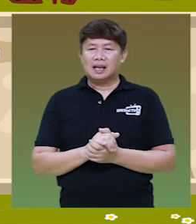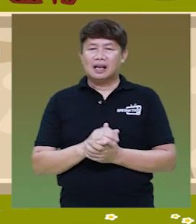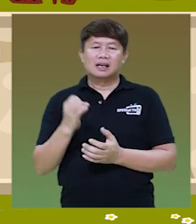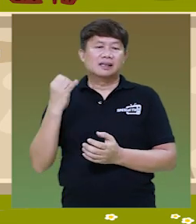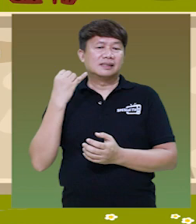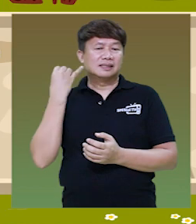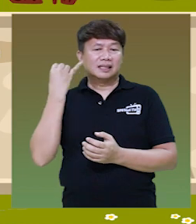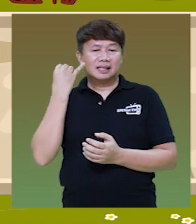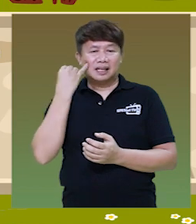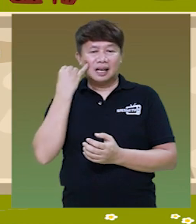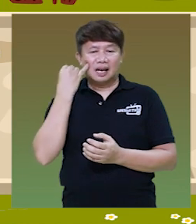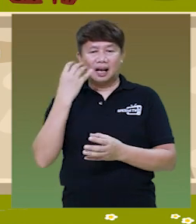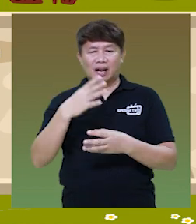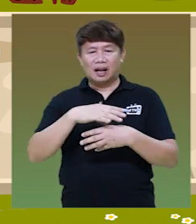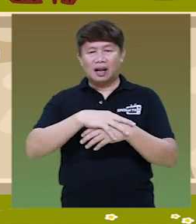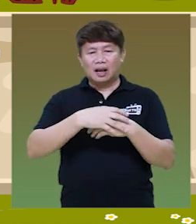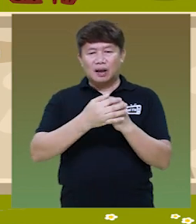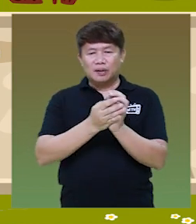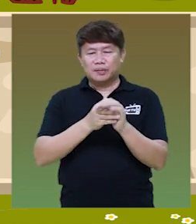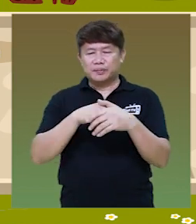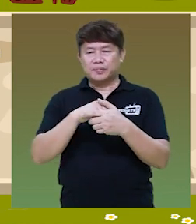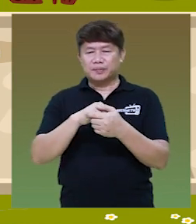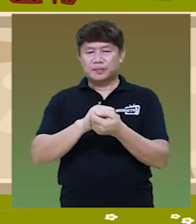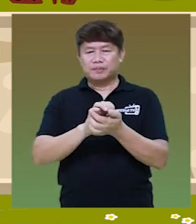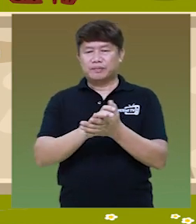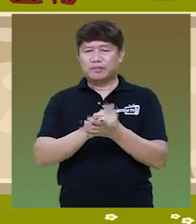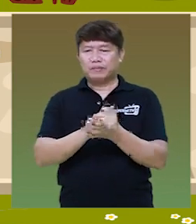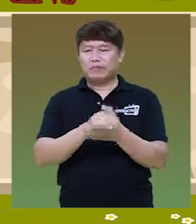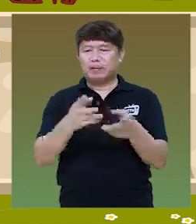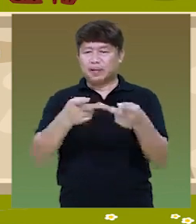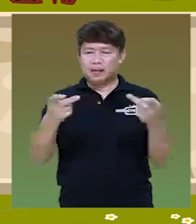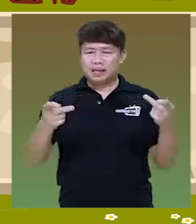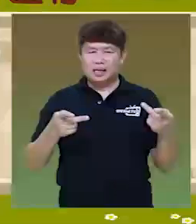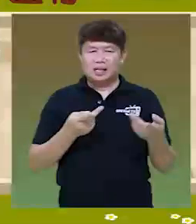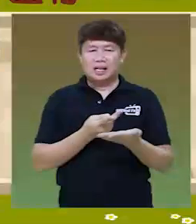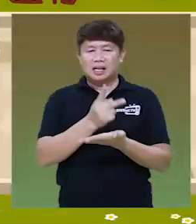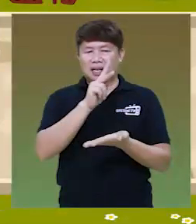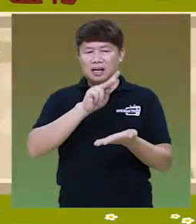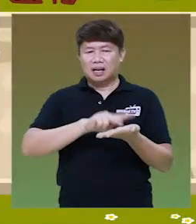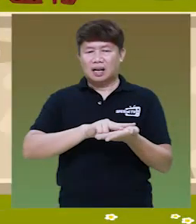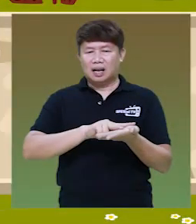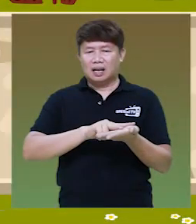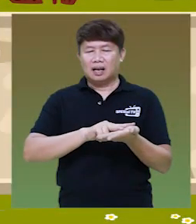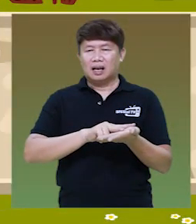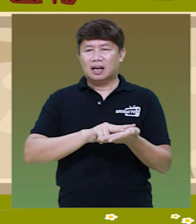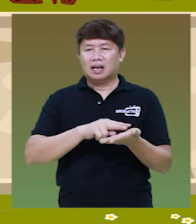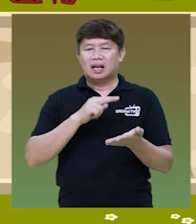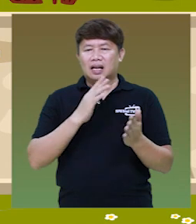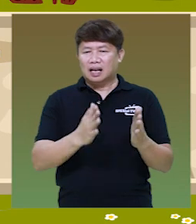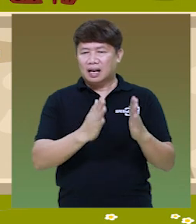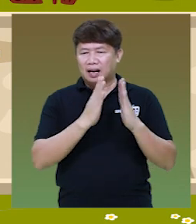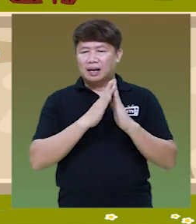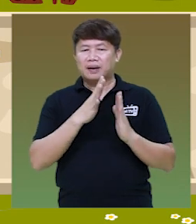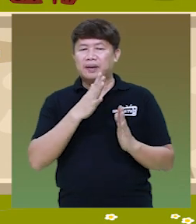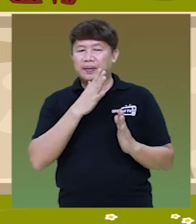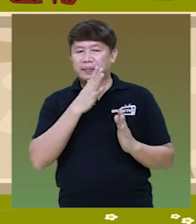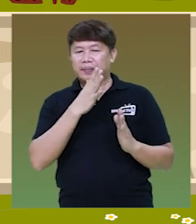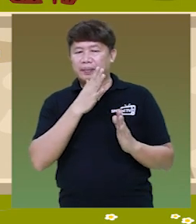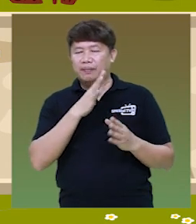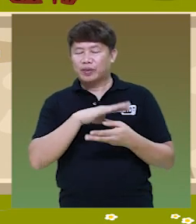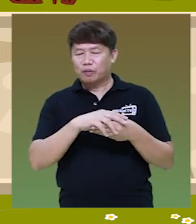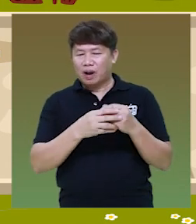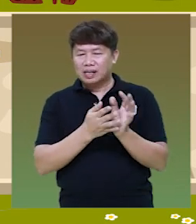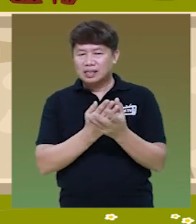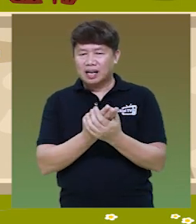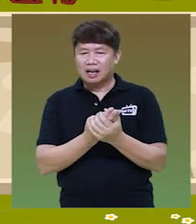Jerica washed the plates in the kitchen without being asked by her mother to wash them.